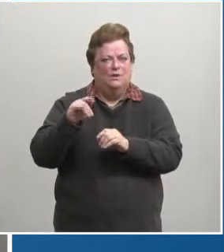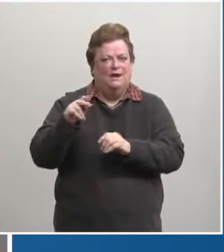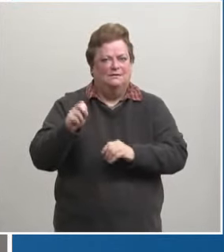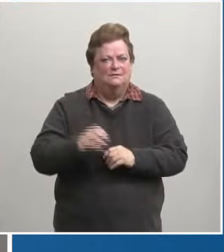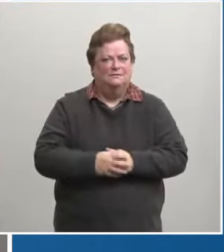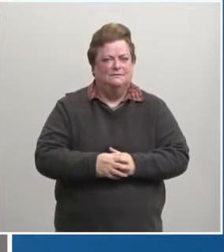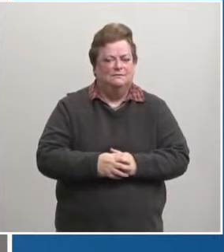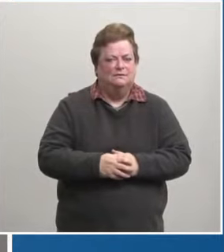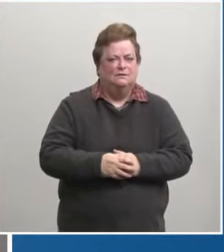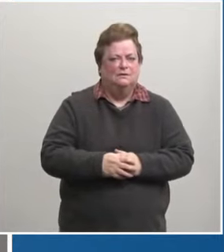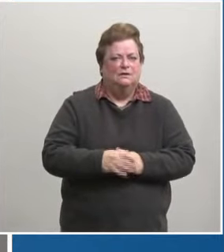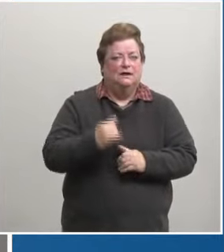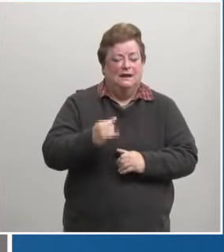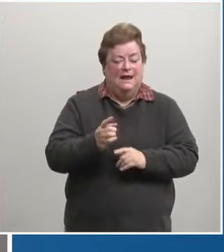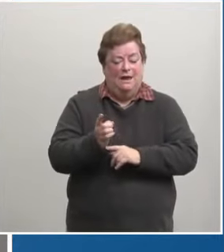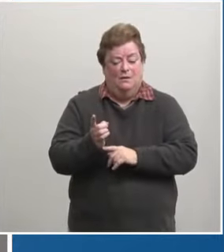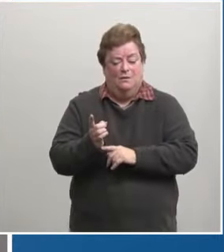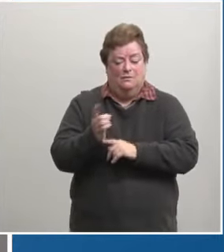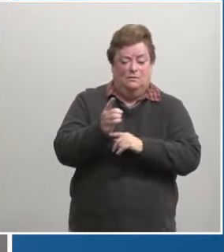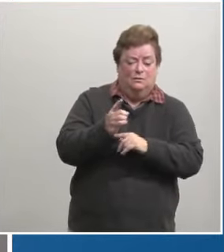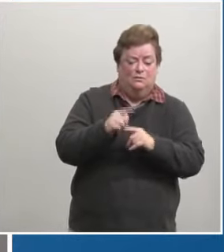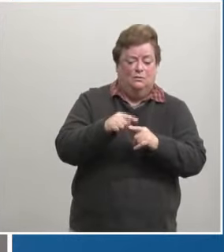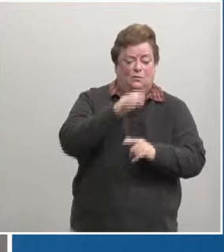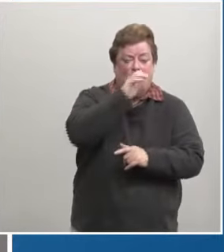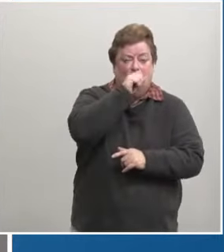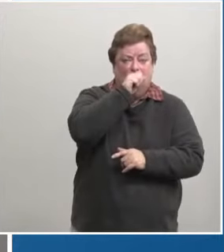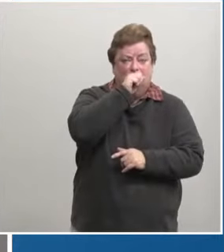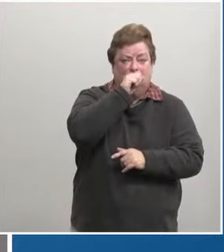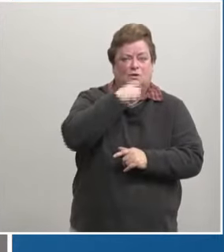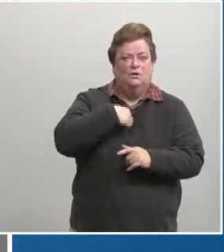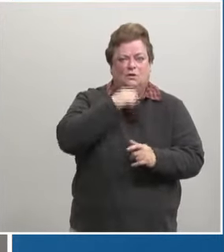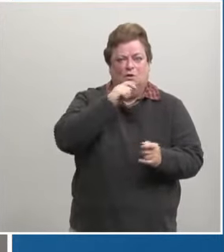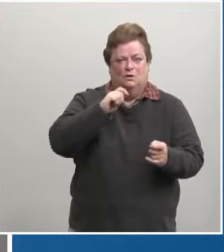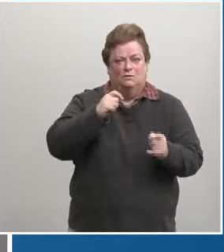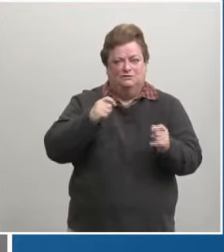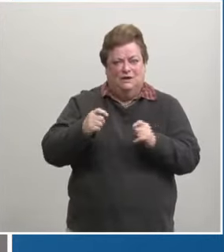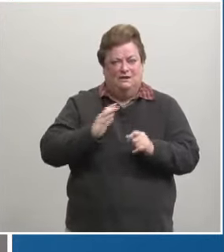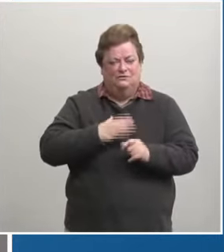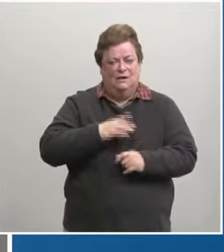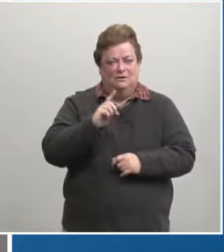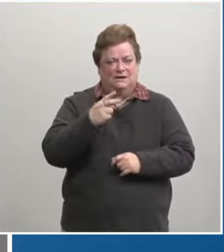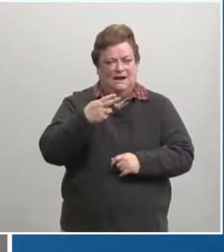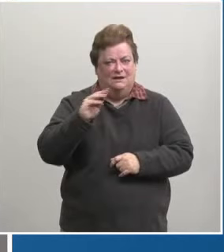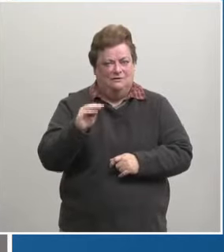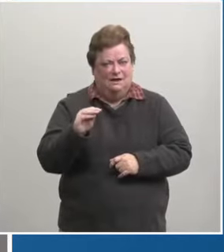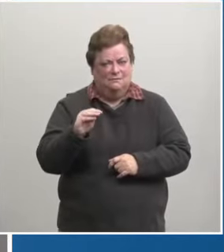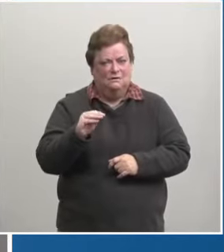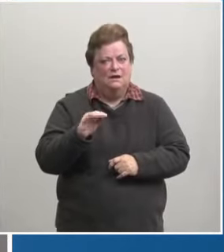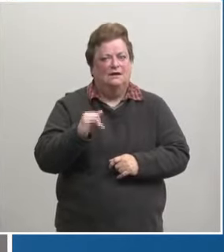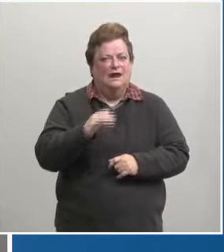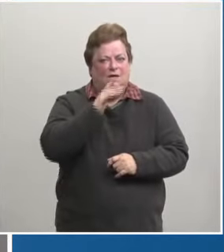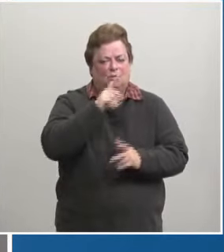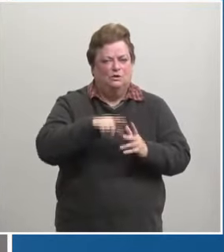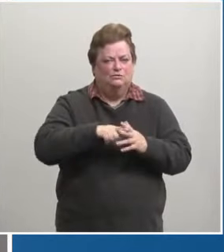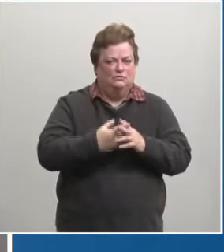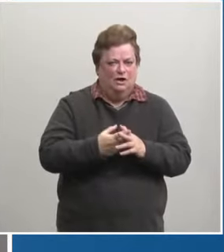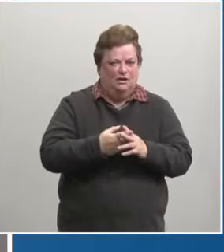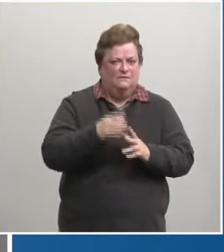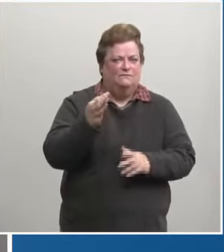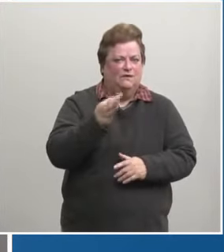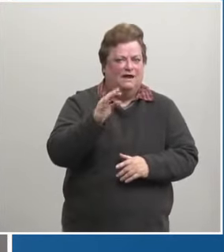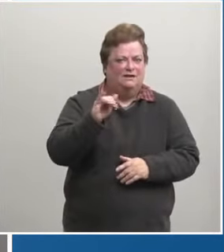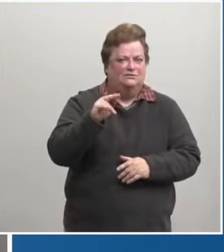With the dial moving back into orange, we will be adjusting the directed health measure to go into effect on